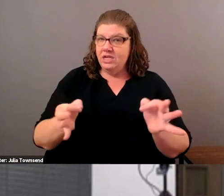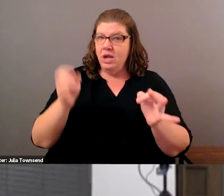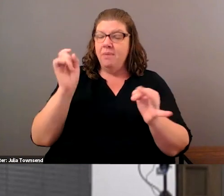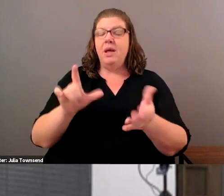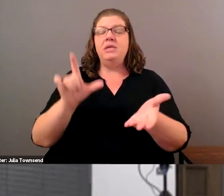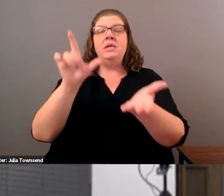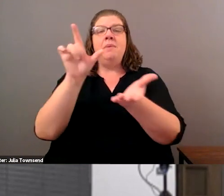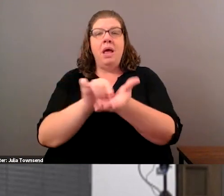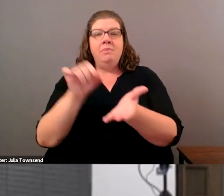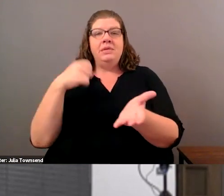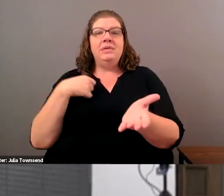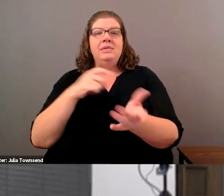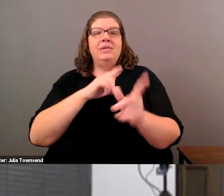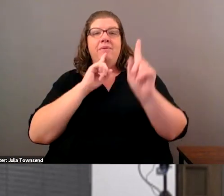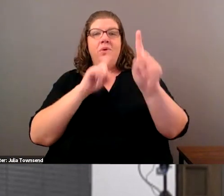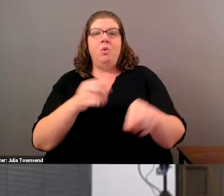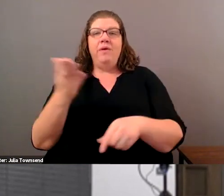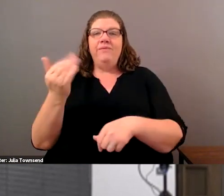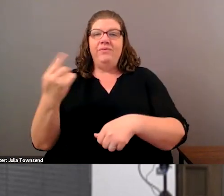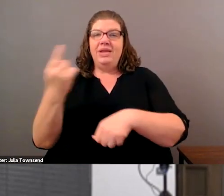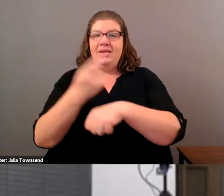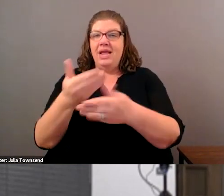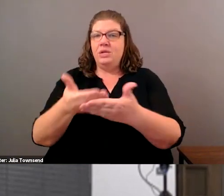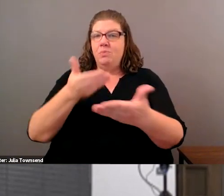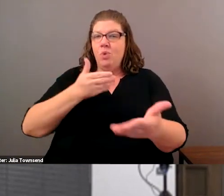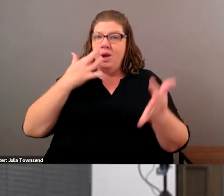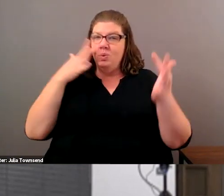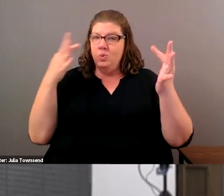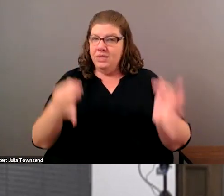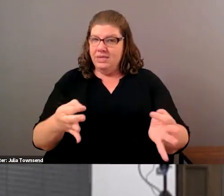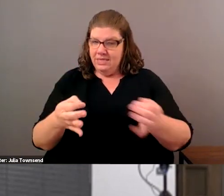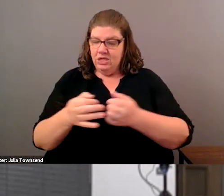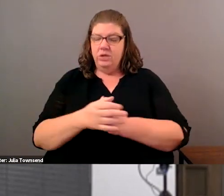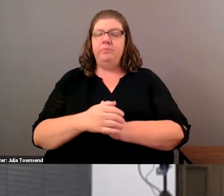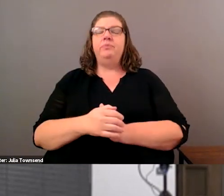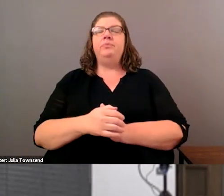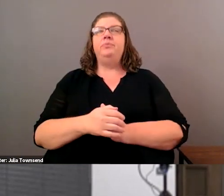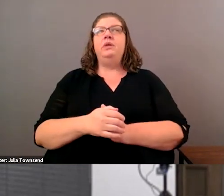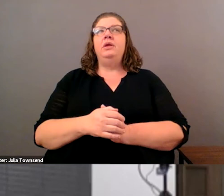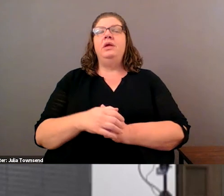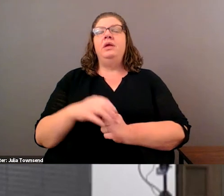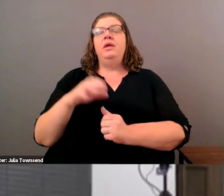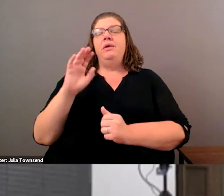a staff report 15 days prior to the decision. BP